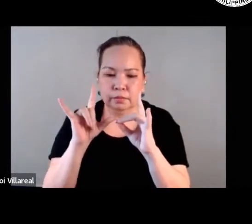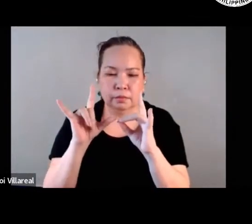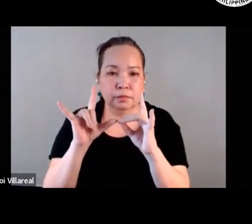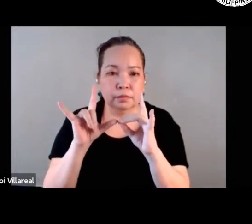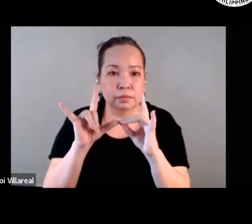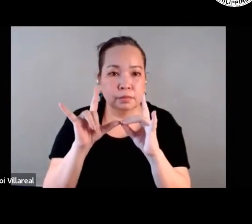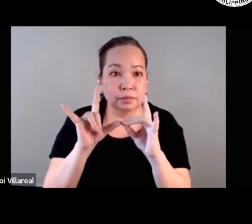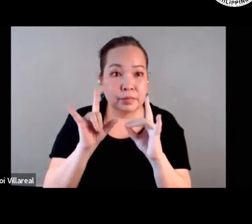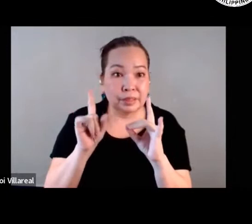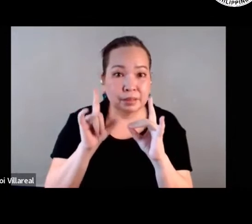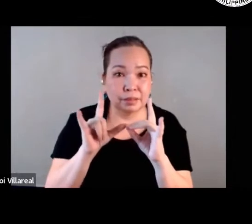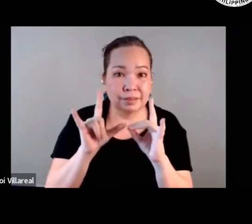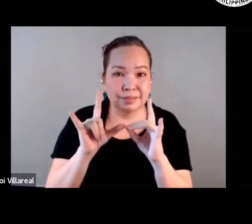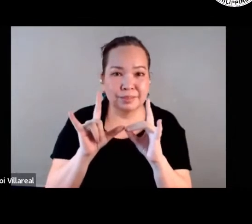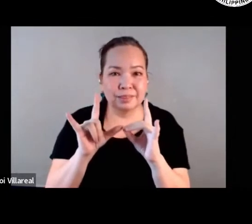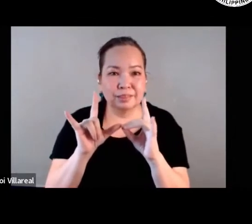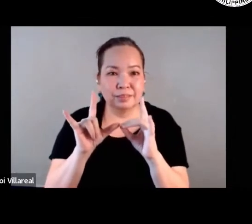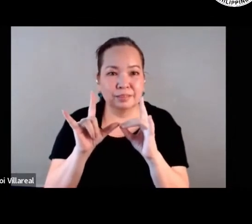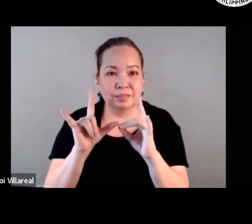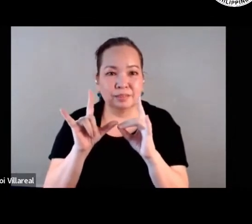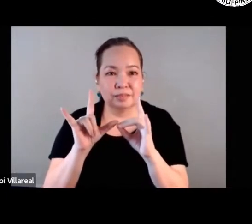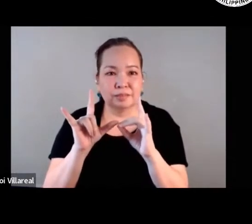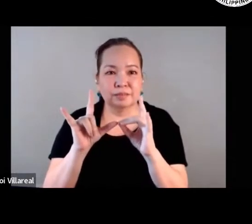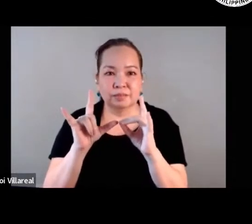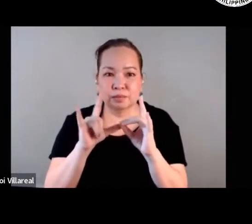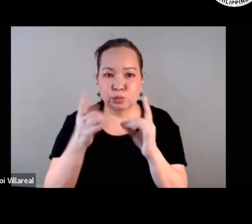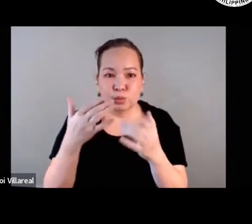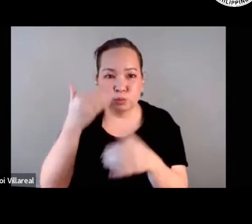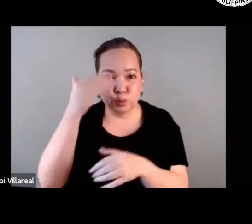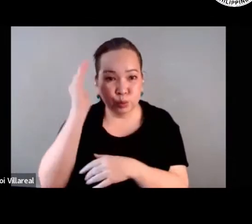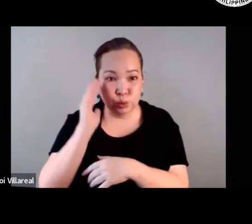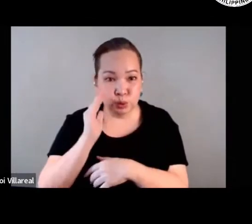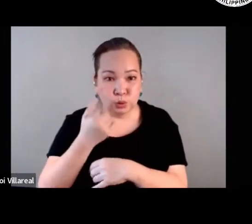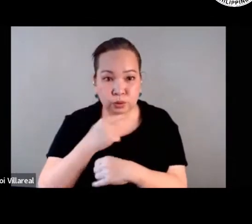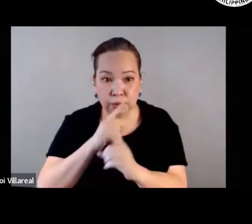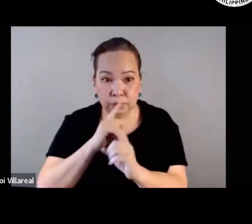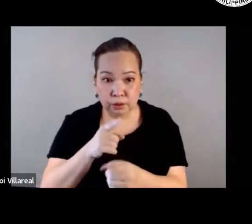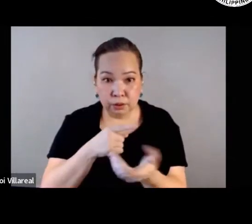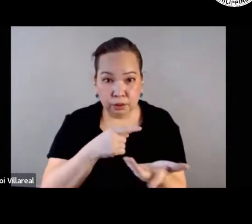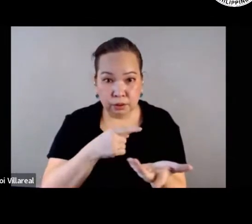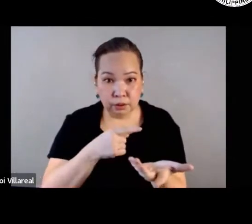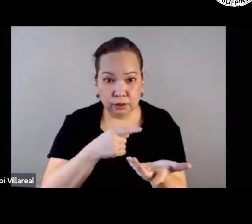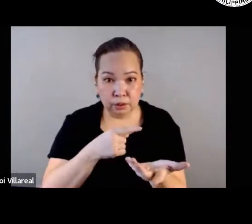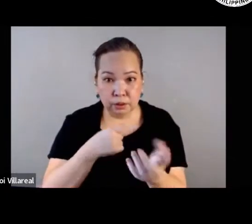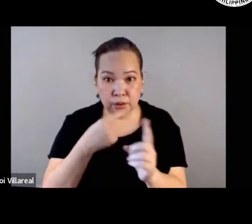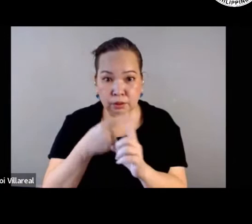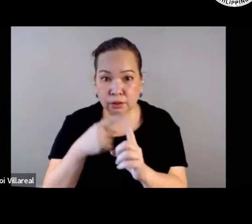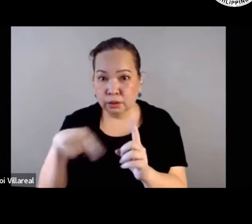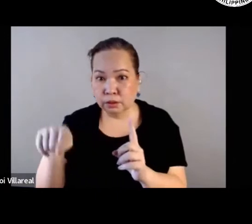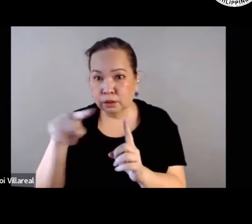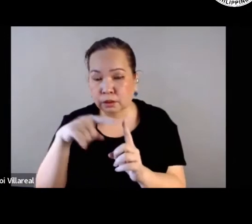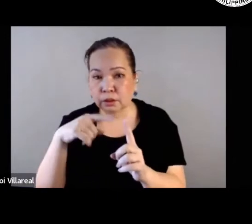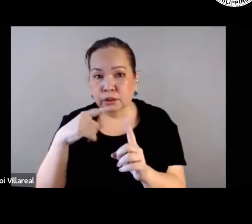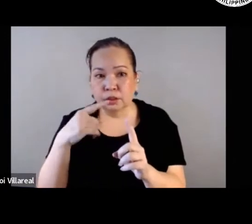maybe do you want her to respond to your question? Yes, including those who are currently in